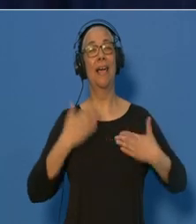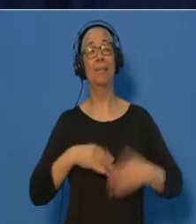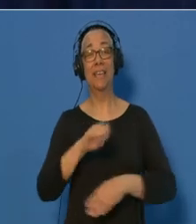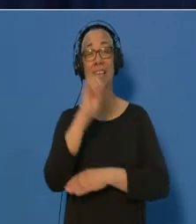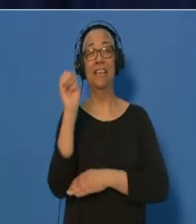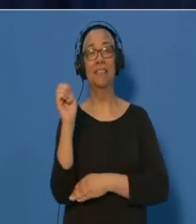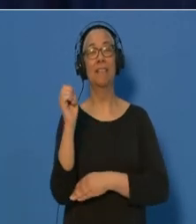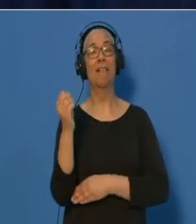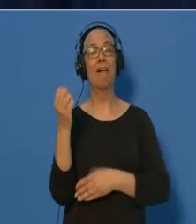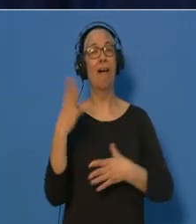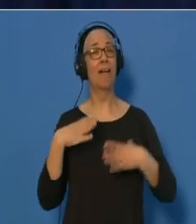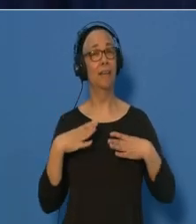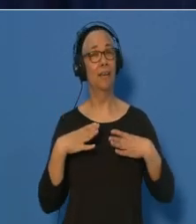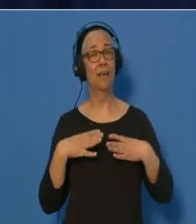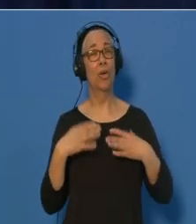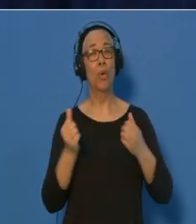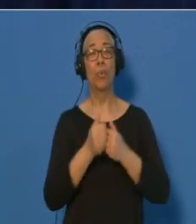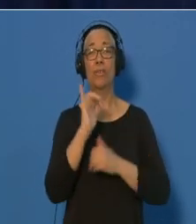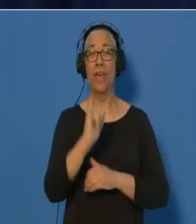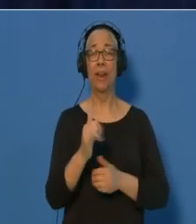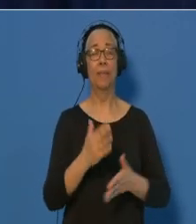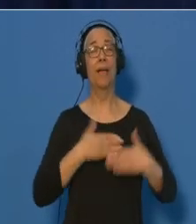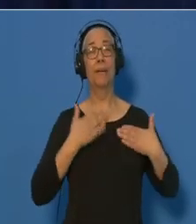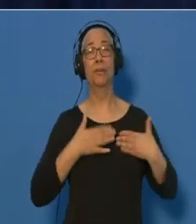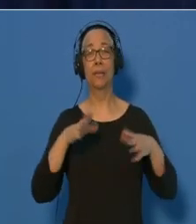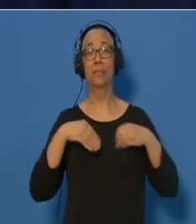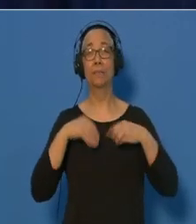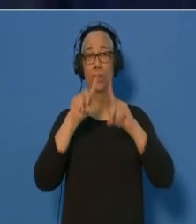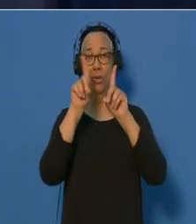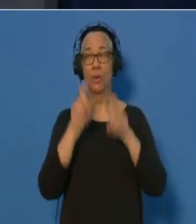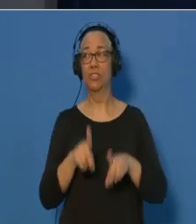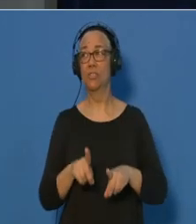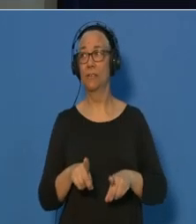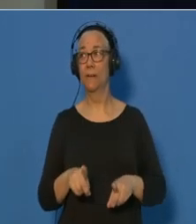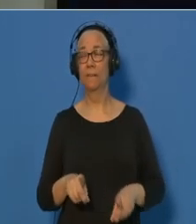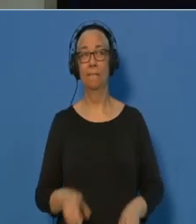With that, I'm happy to take any questions that you may have.